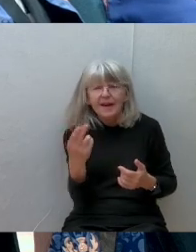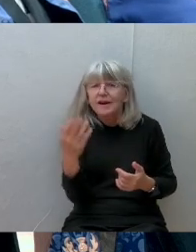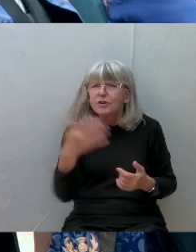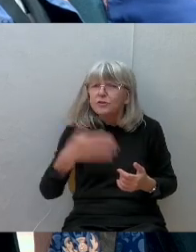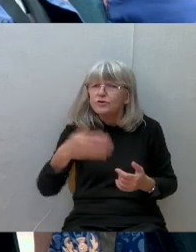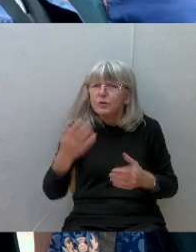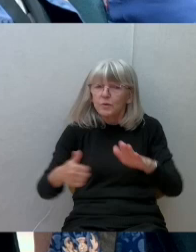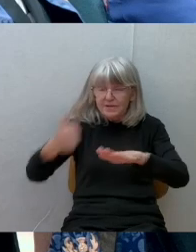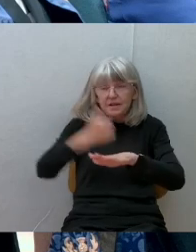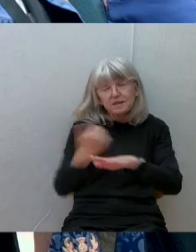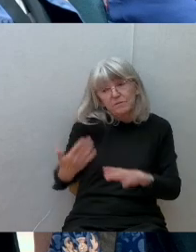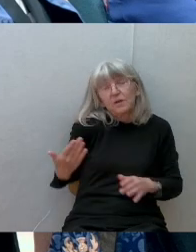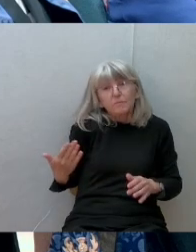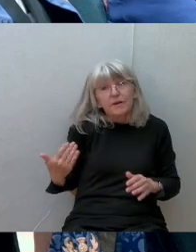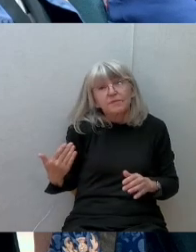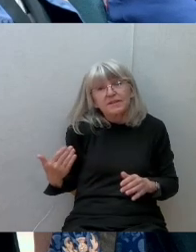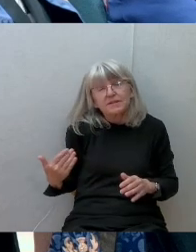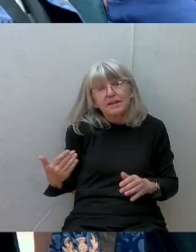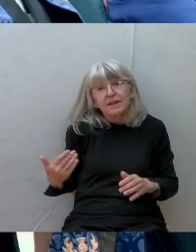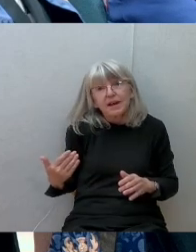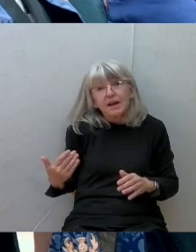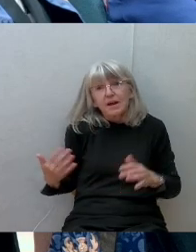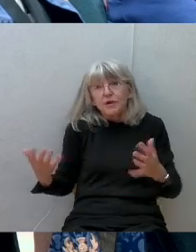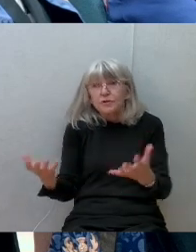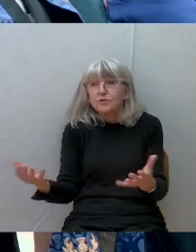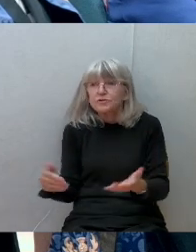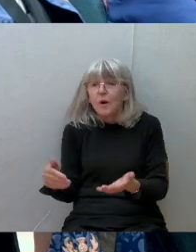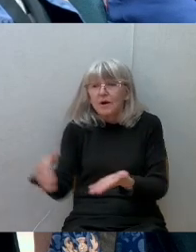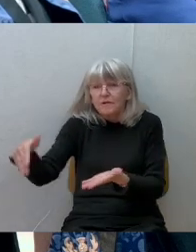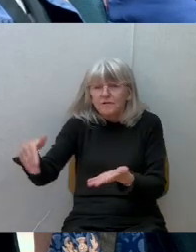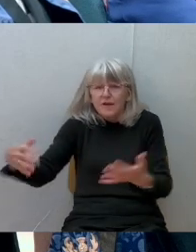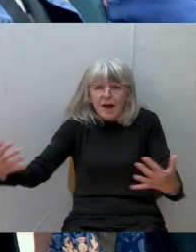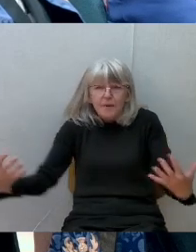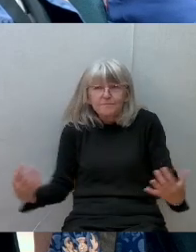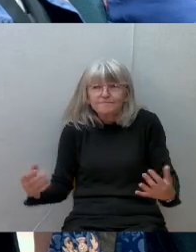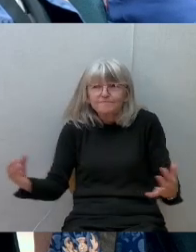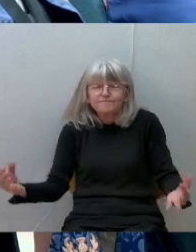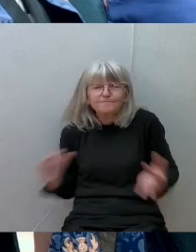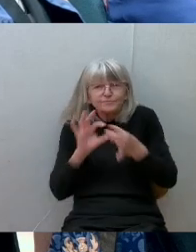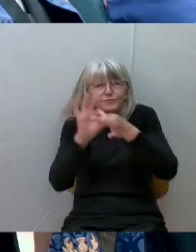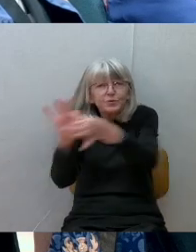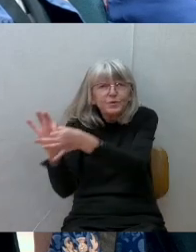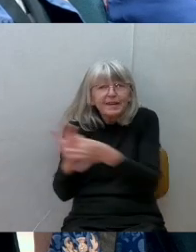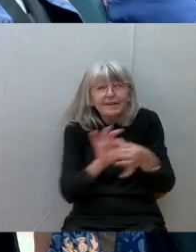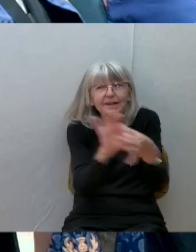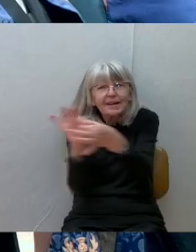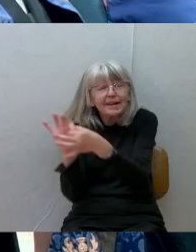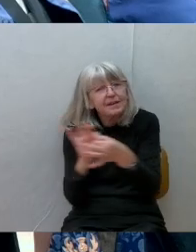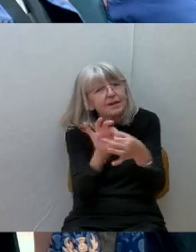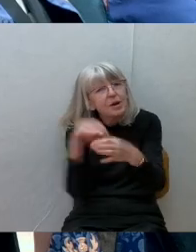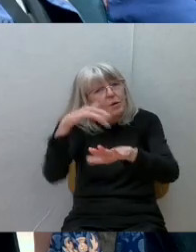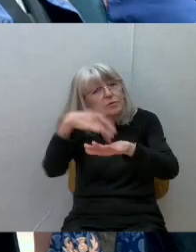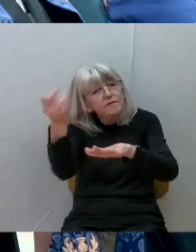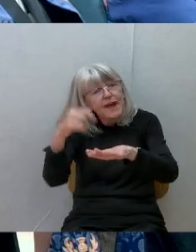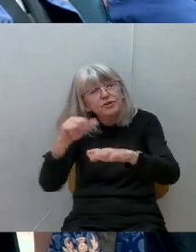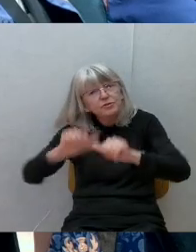bring together disciplines from across the social sciences and humanities and related professional programs so